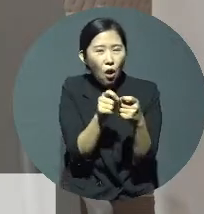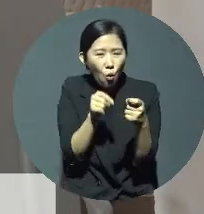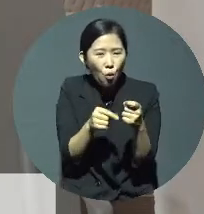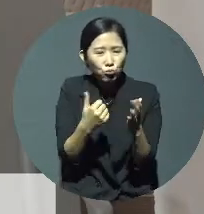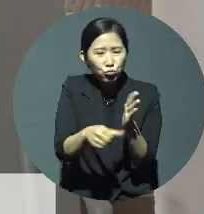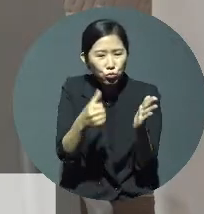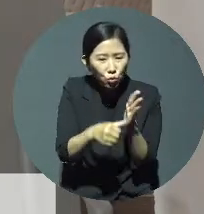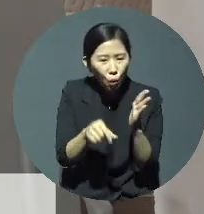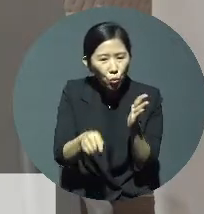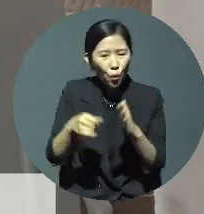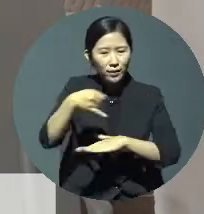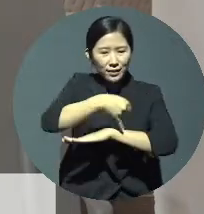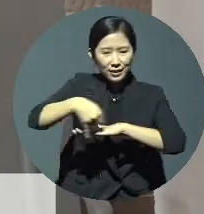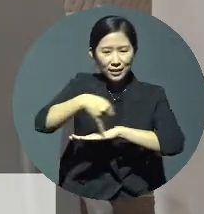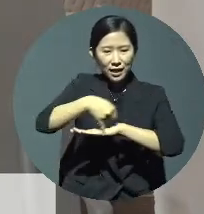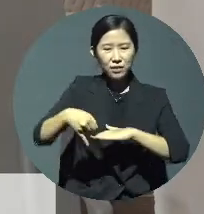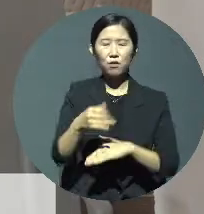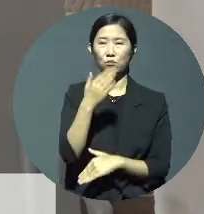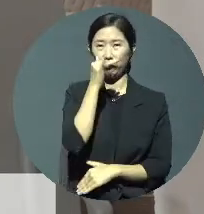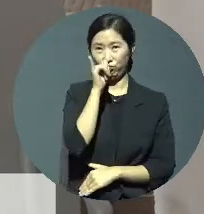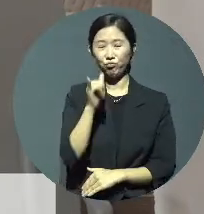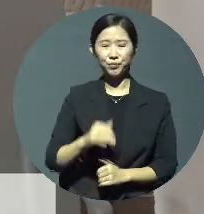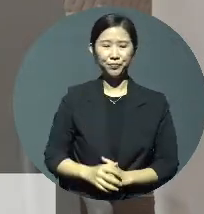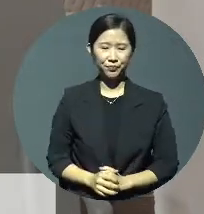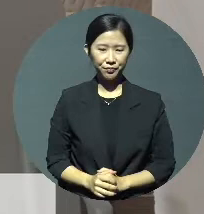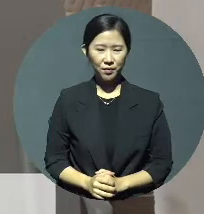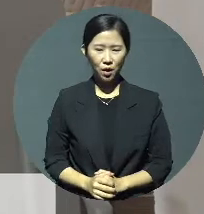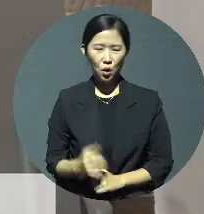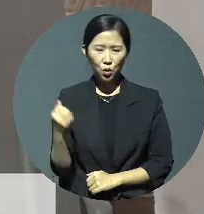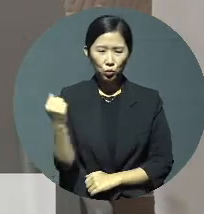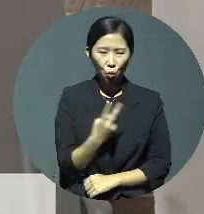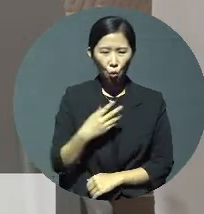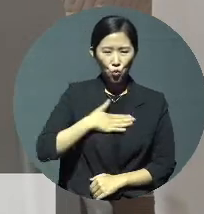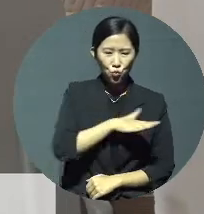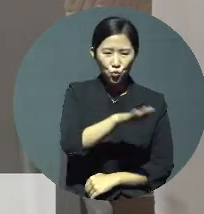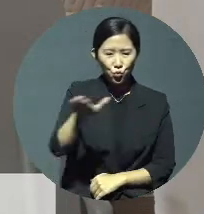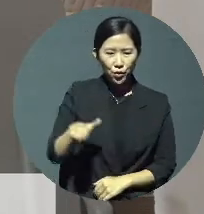help consumers and users to understand more about what they're doing.